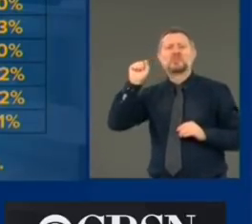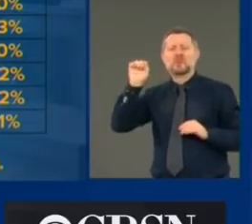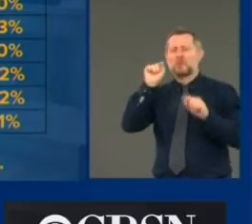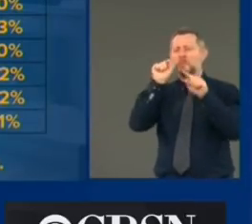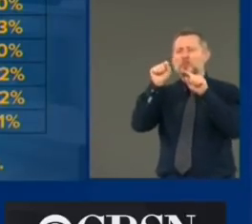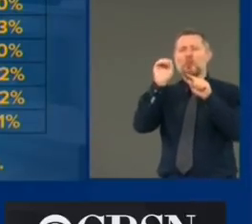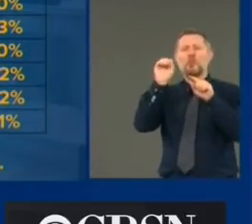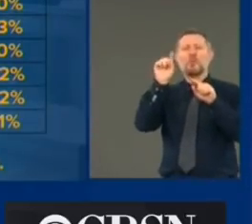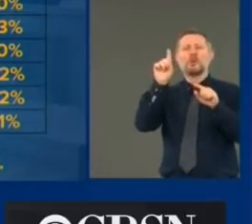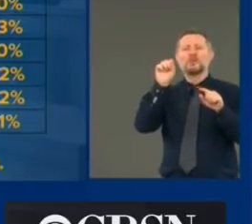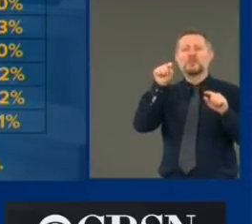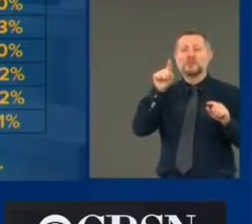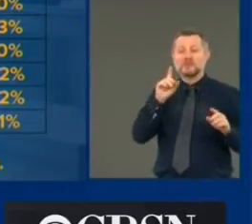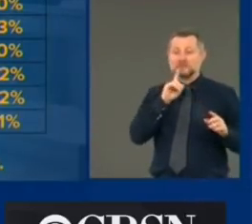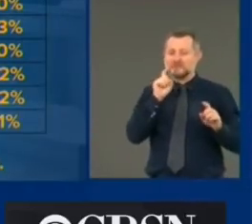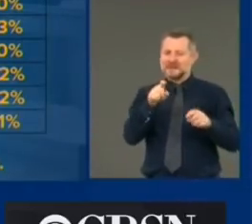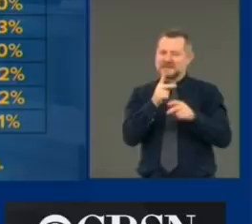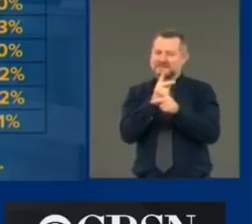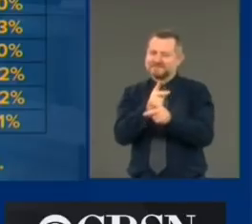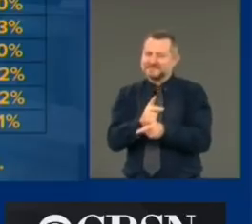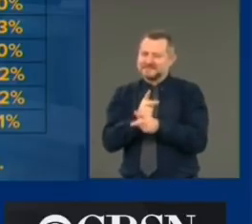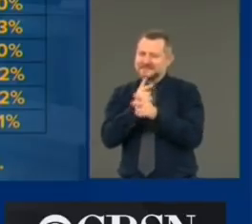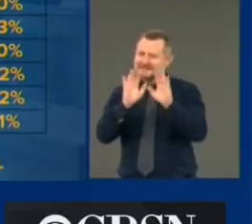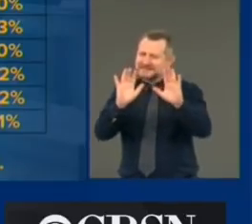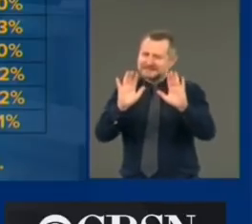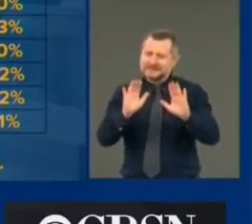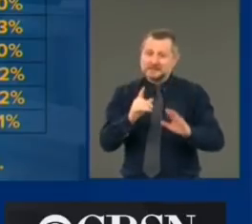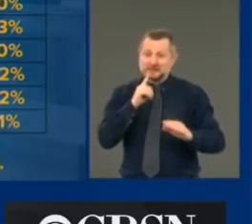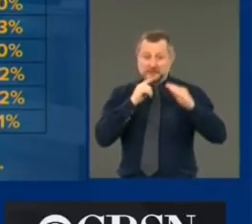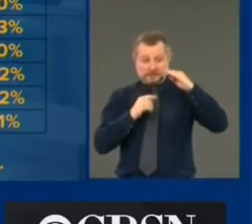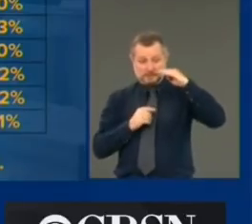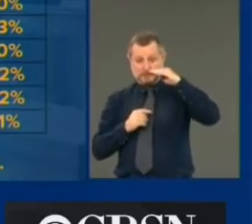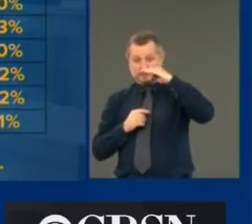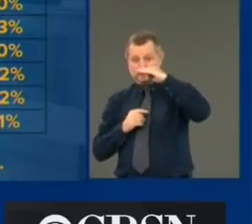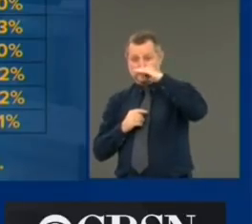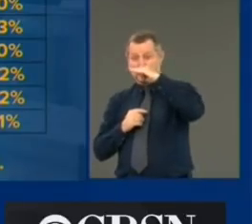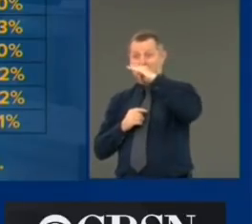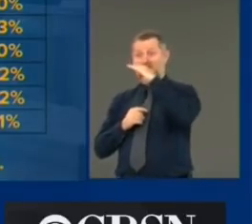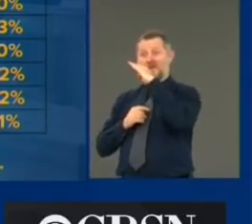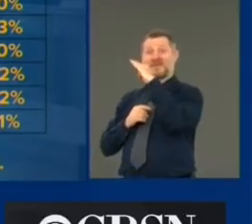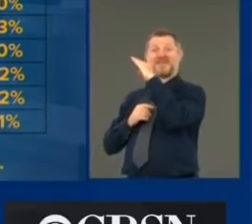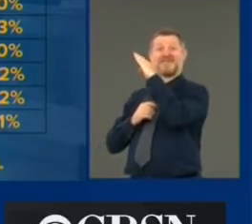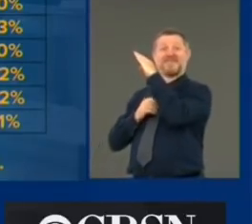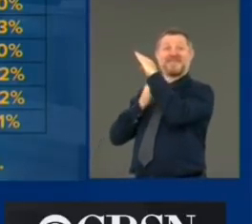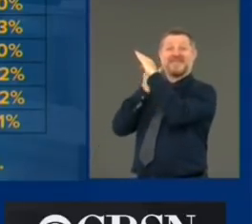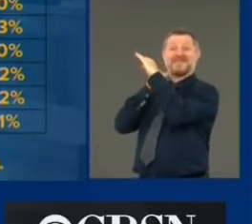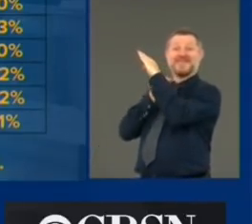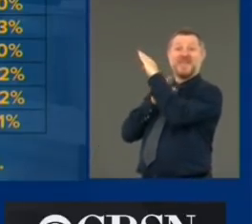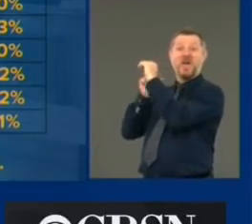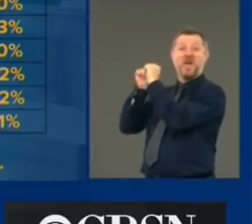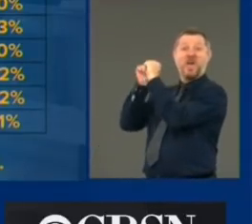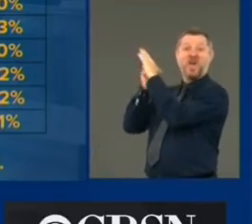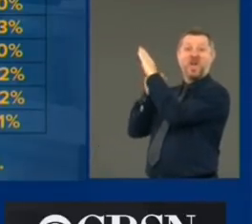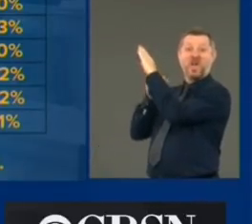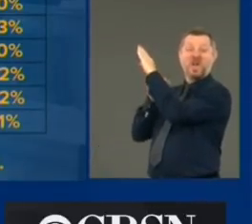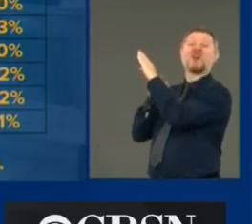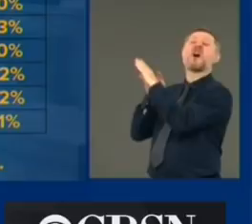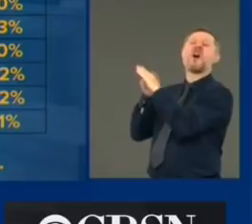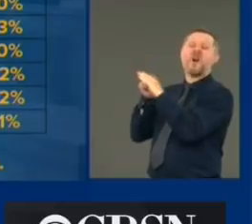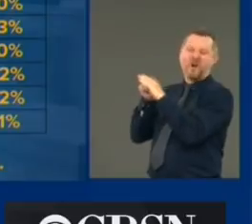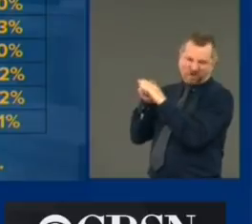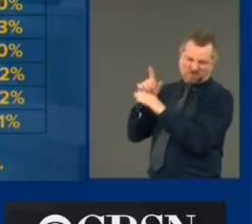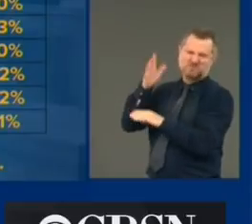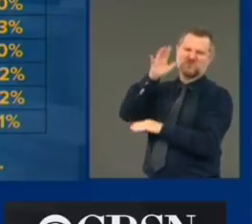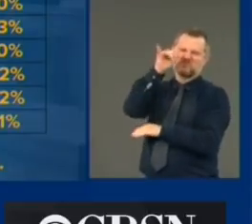do want to watch is if you see it start ticking up and continue to tick up,